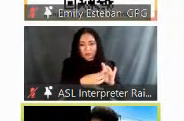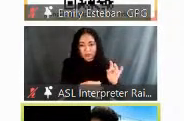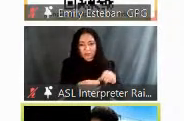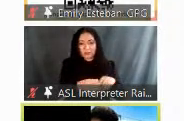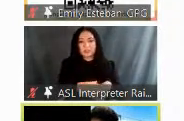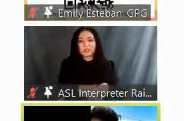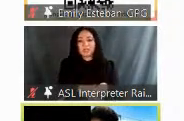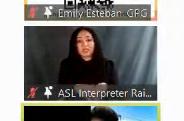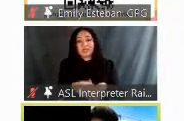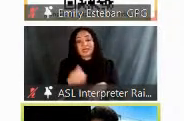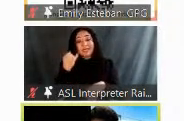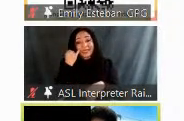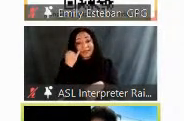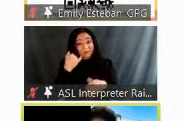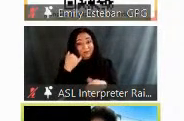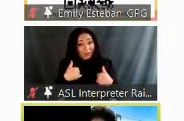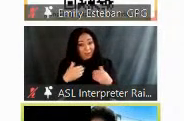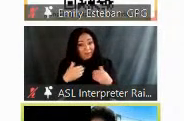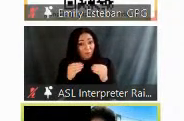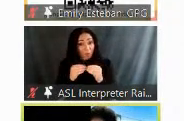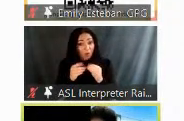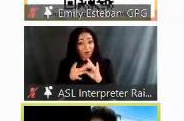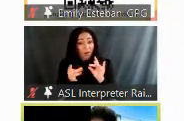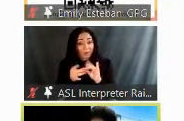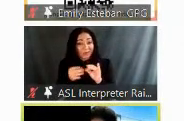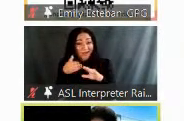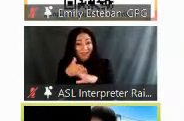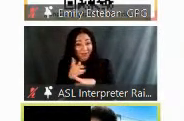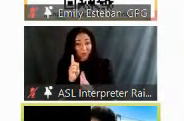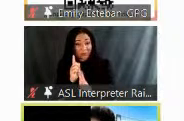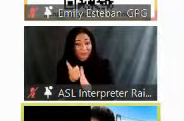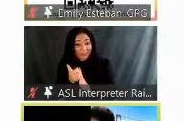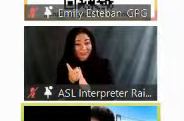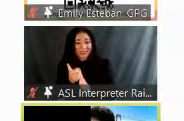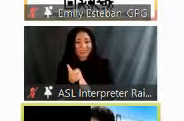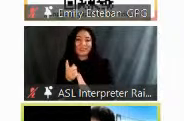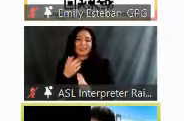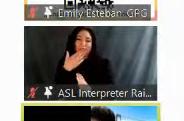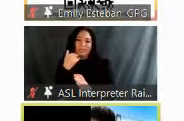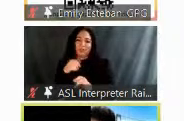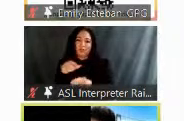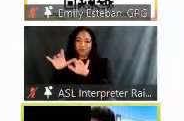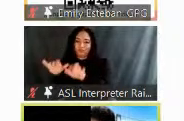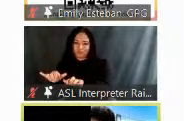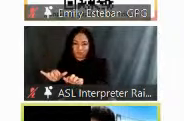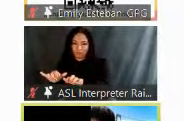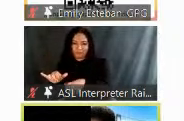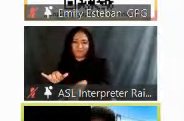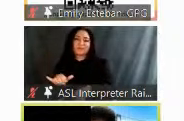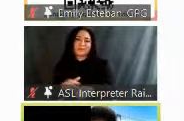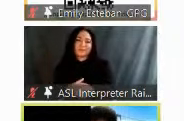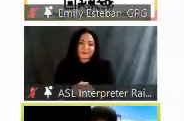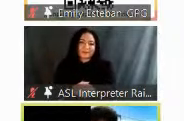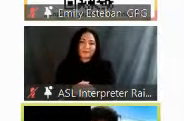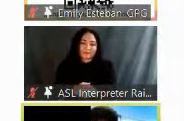mark in the Google form. All righty. And with that,